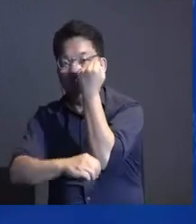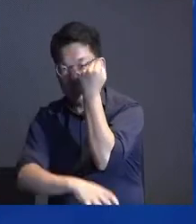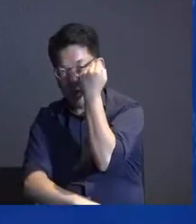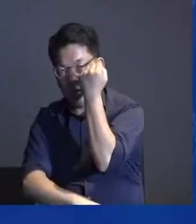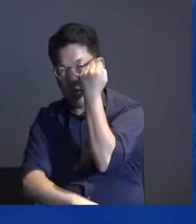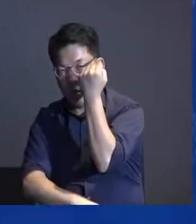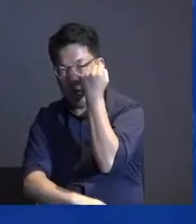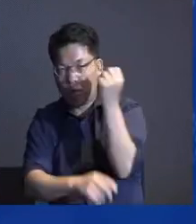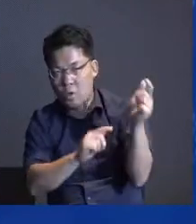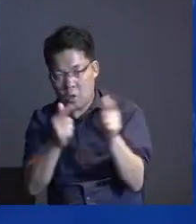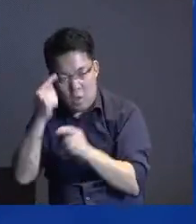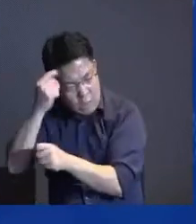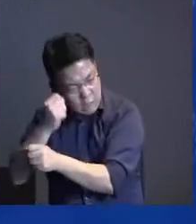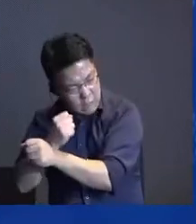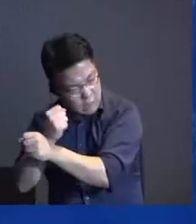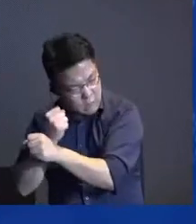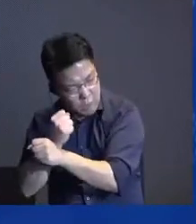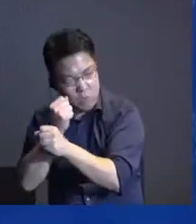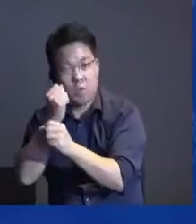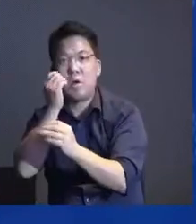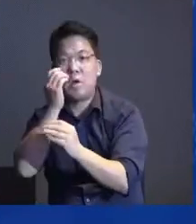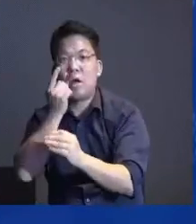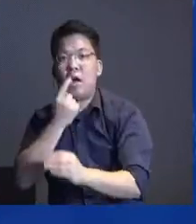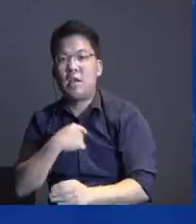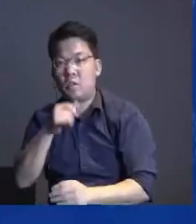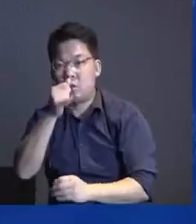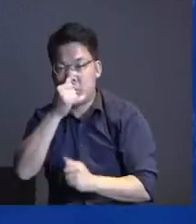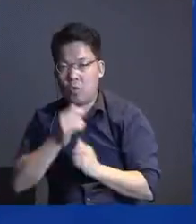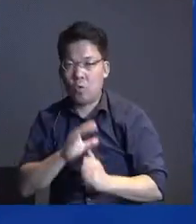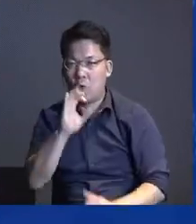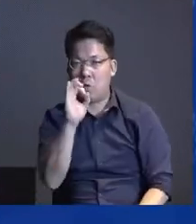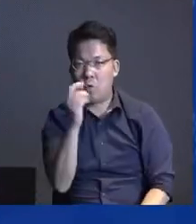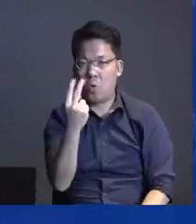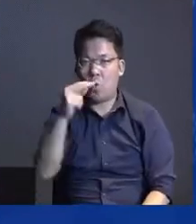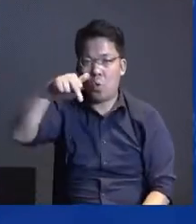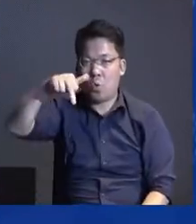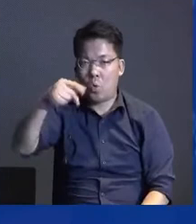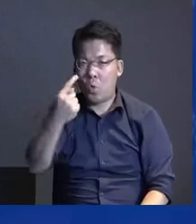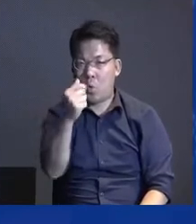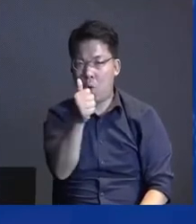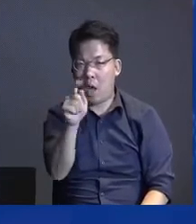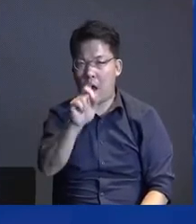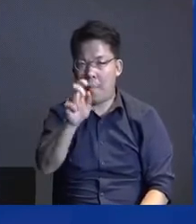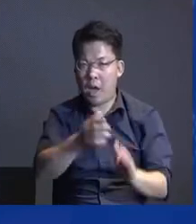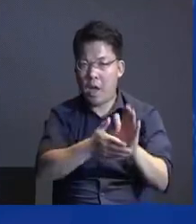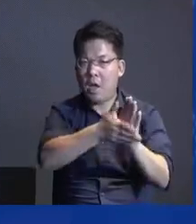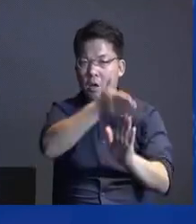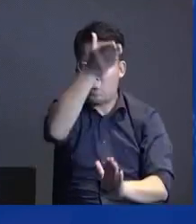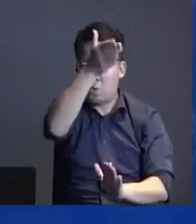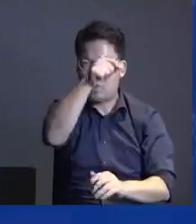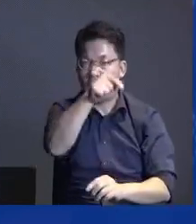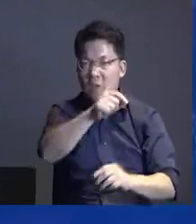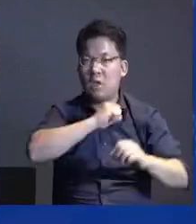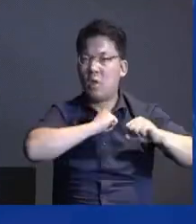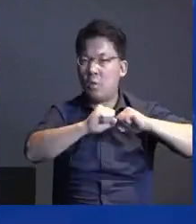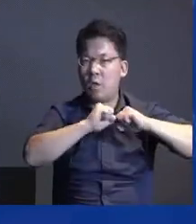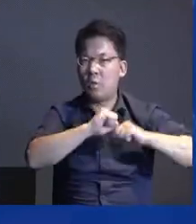City, Japan. Now I'd like to invite the first speaker to the floor.